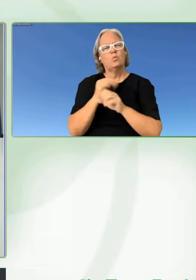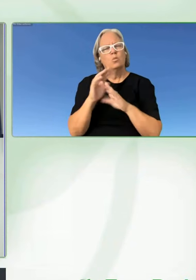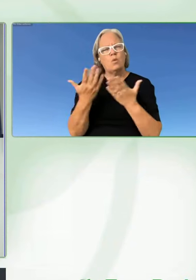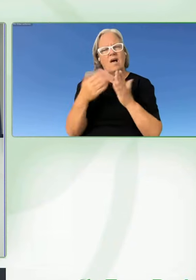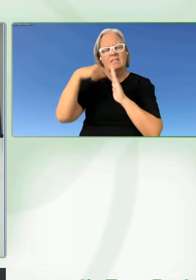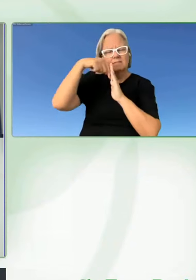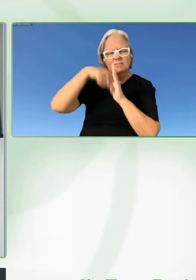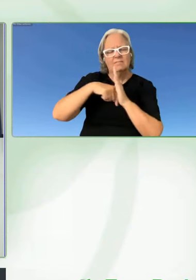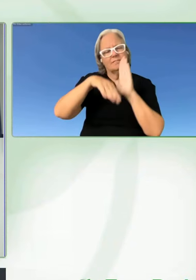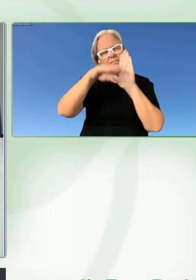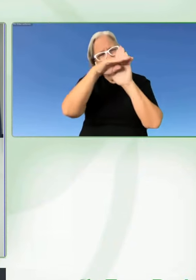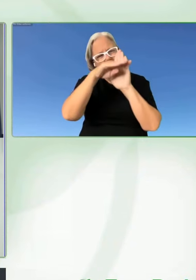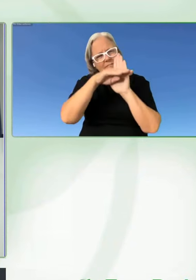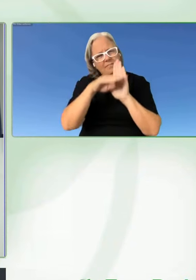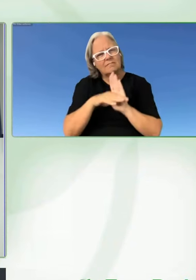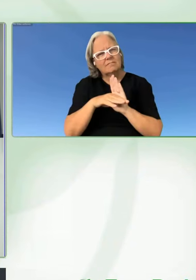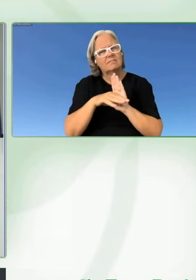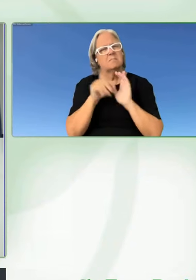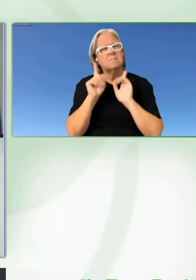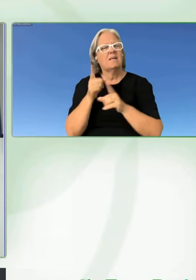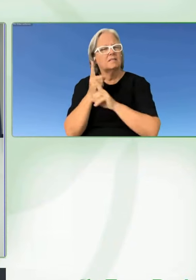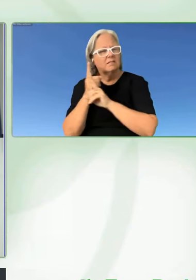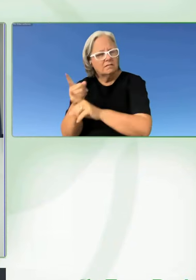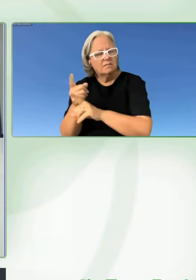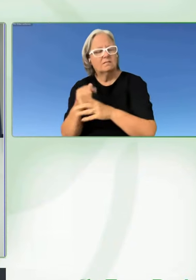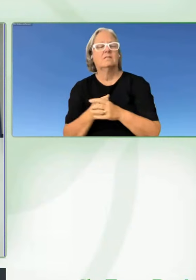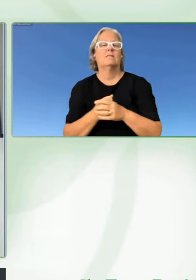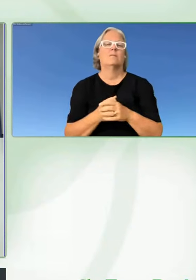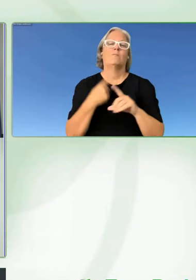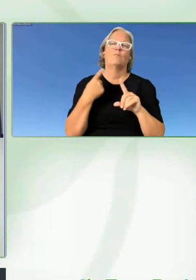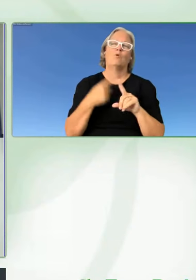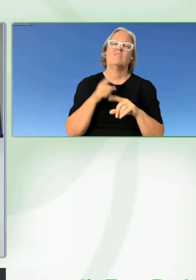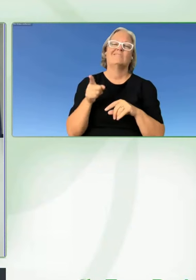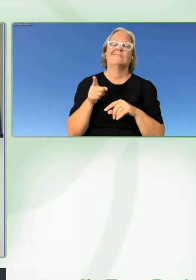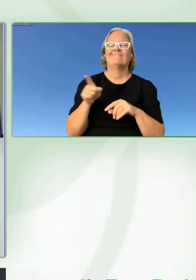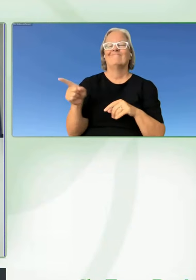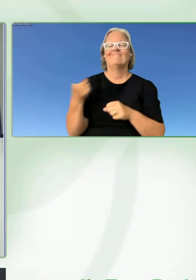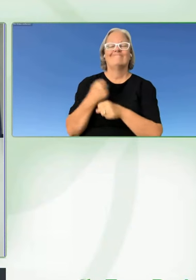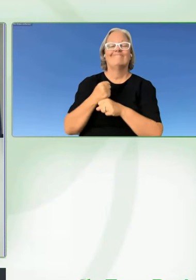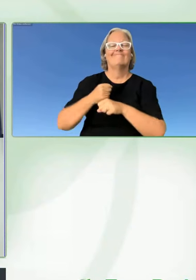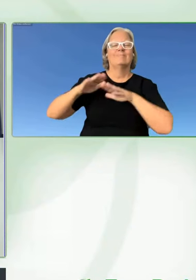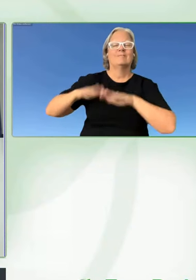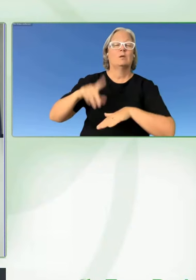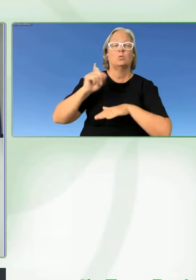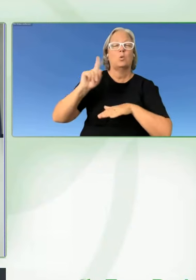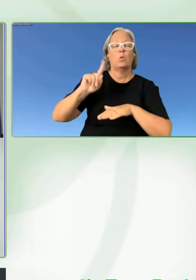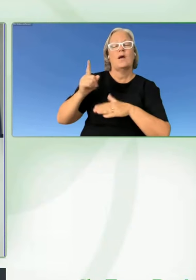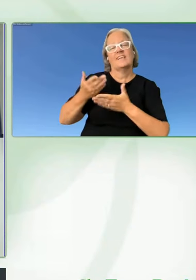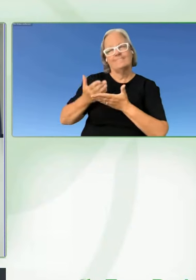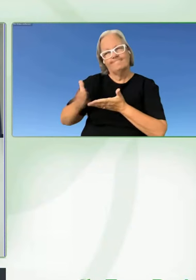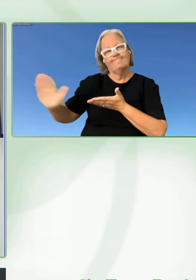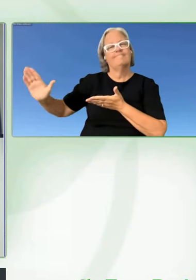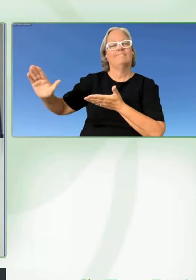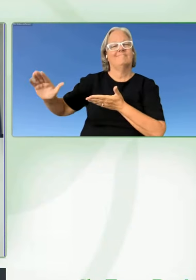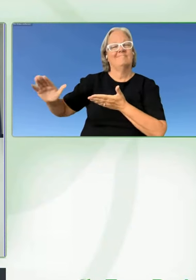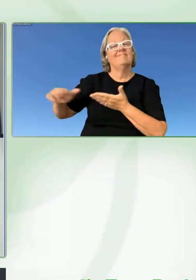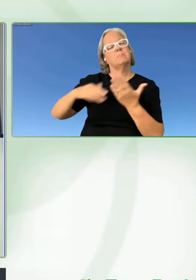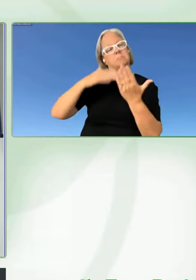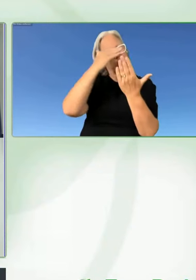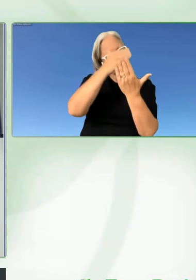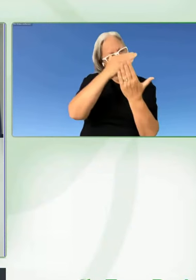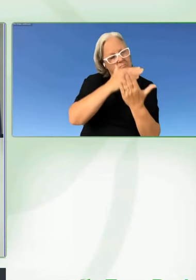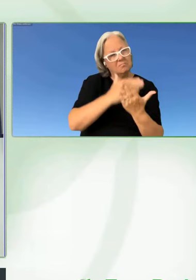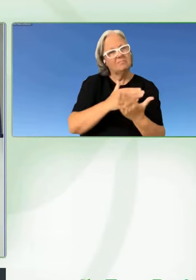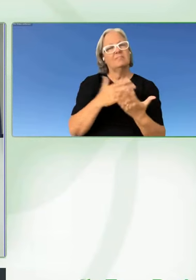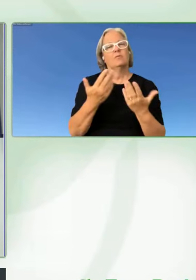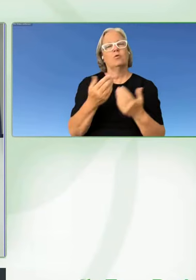including also dismissals and pay. And the Employment Equality Directive also requires